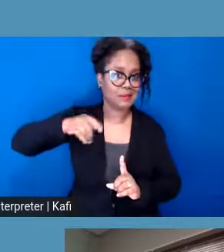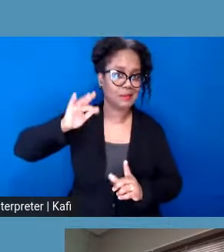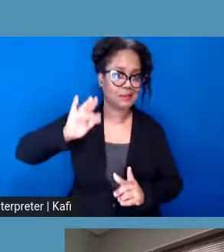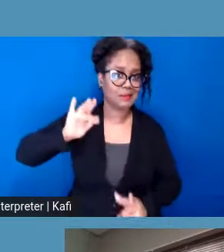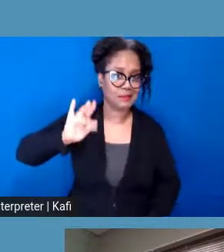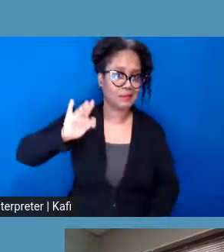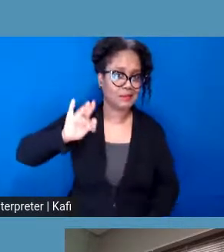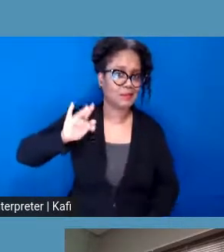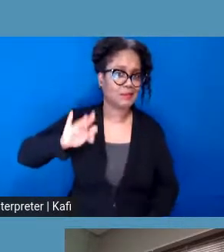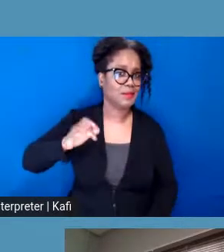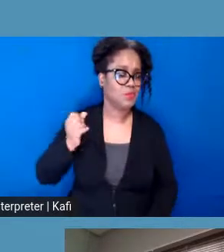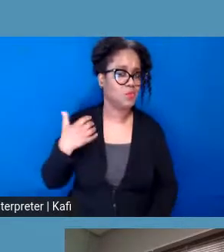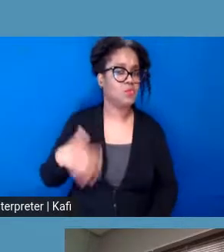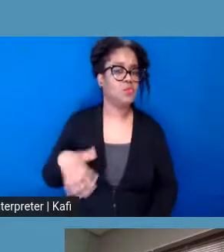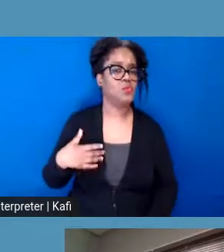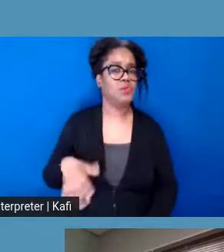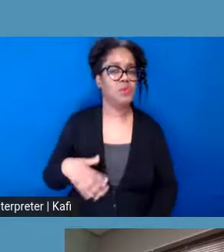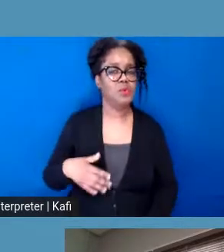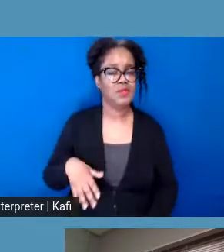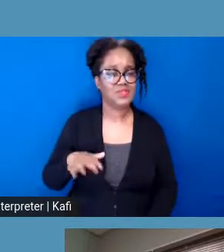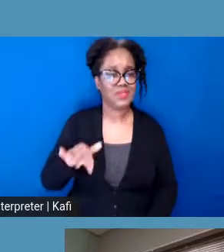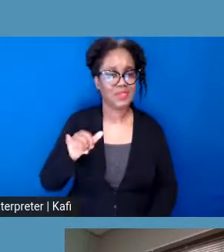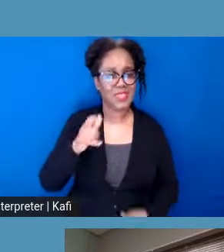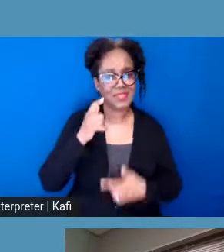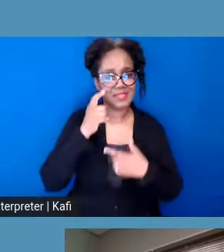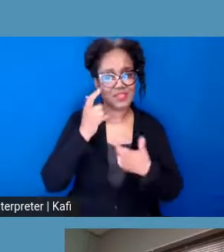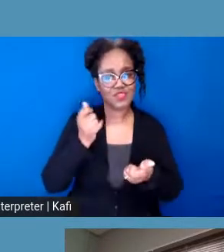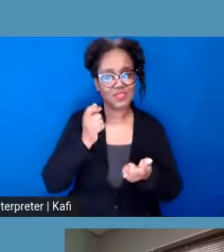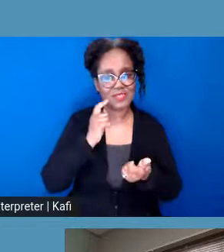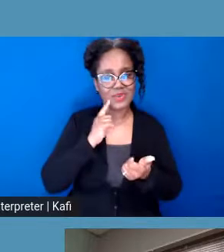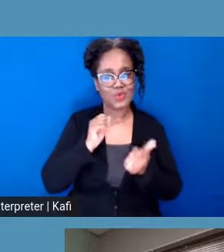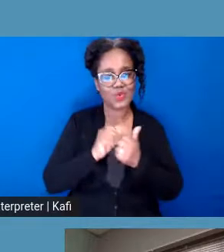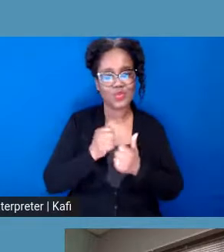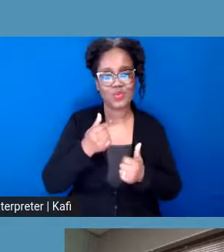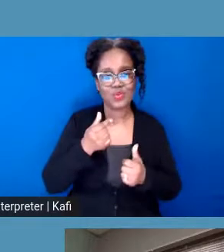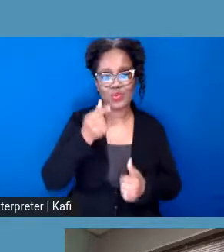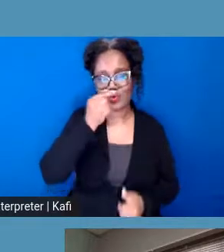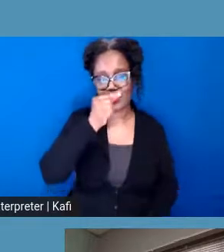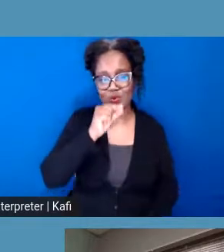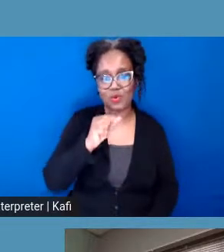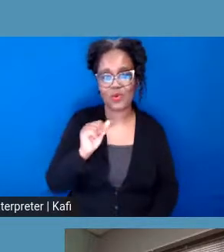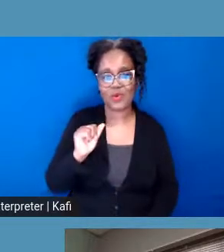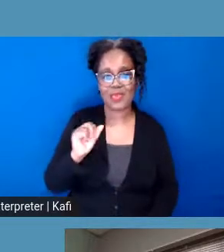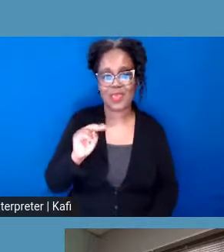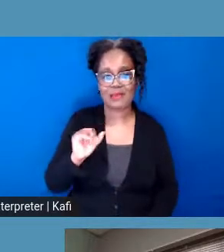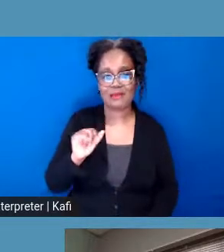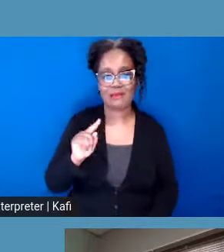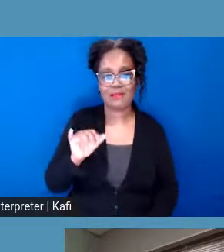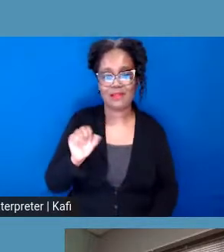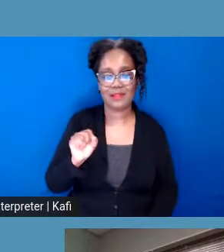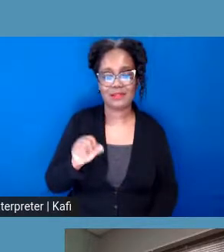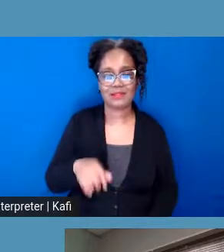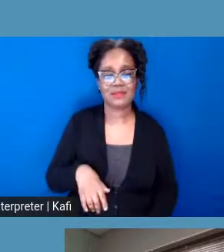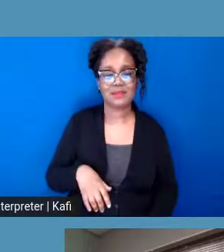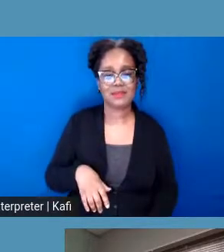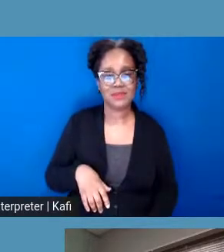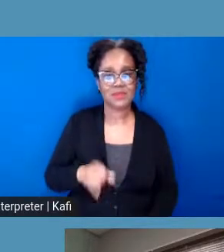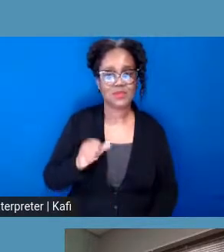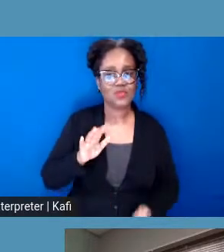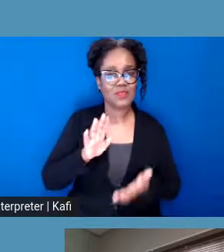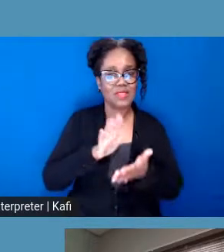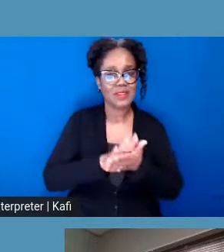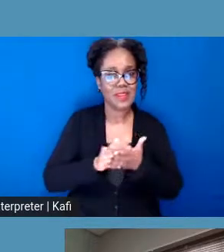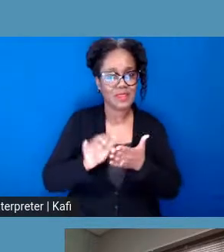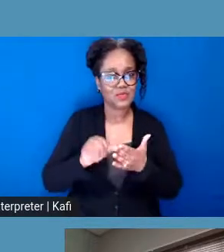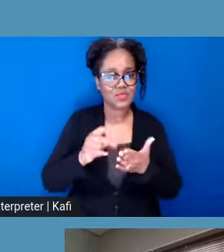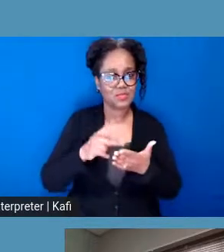its stripes in Google Analytics. And so a nice thing about this project is now, at least when people